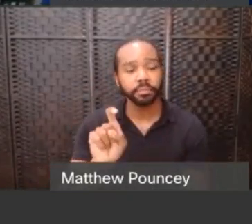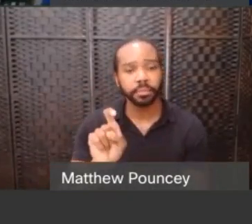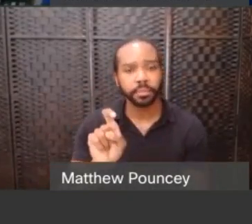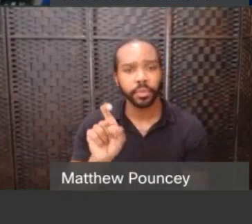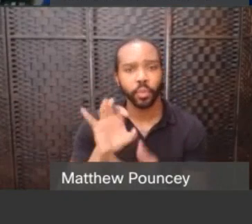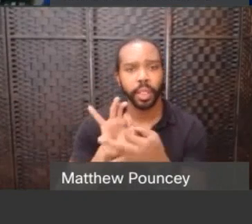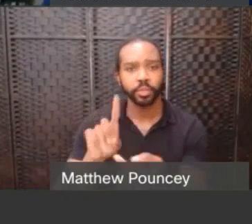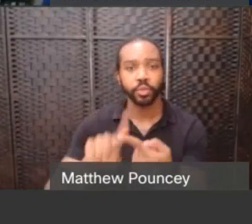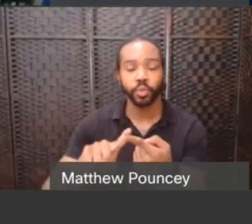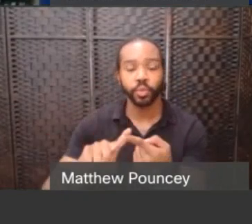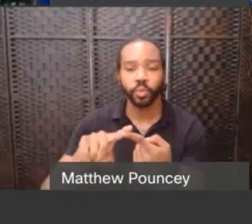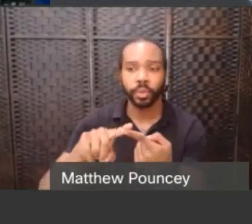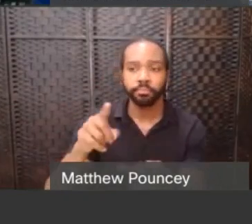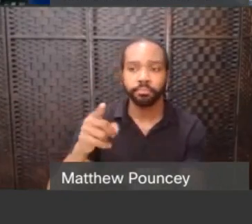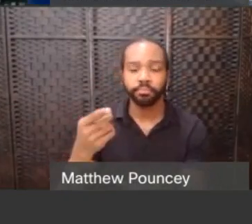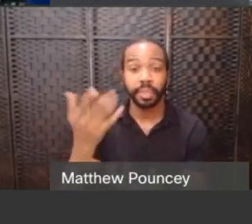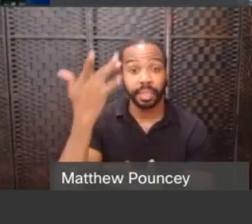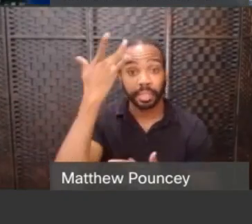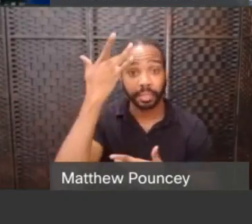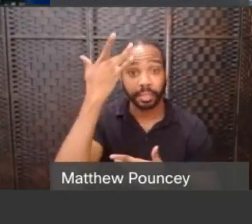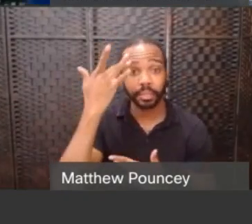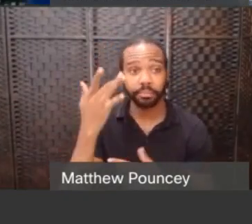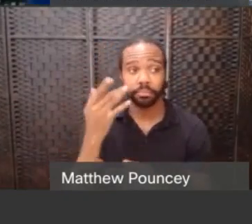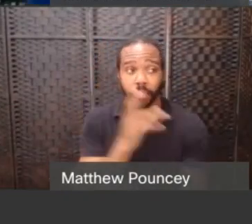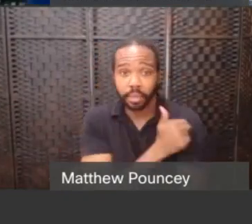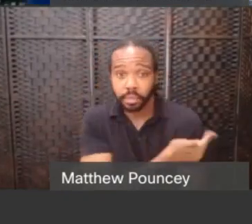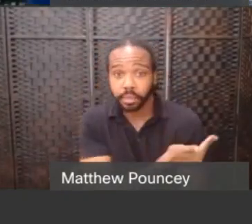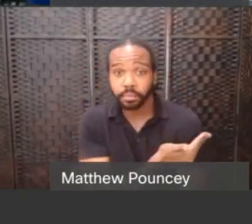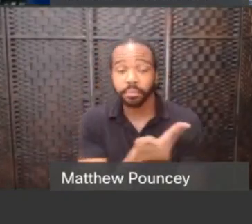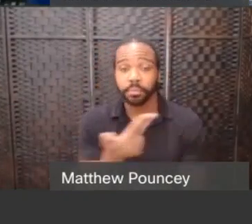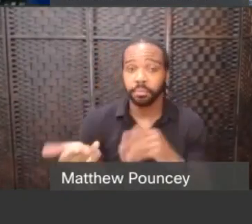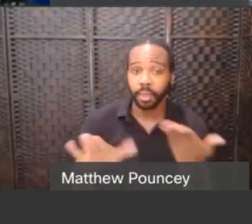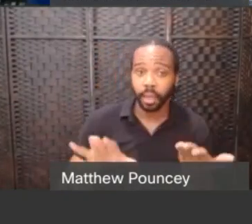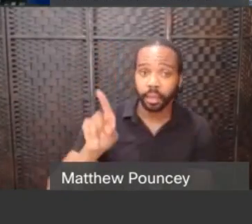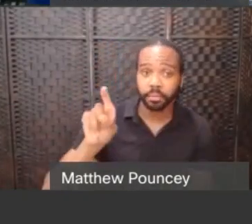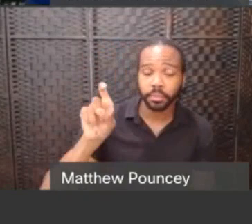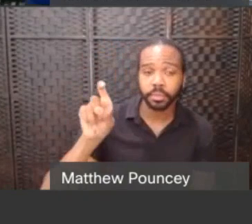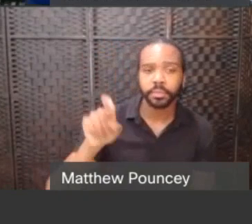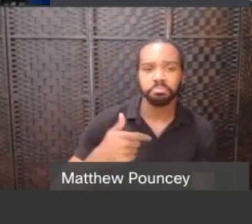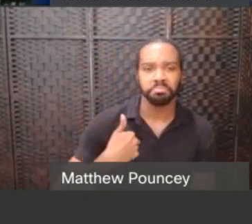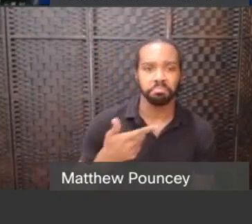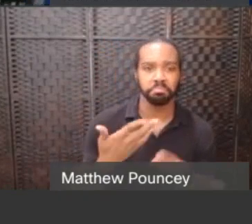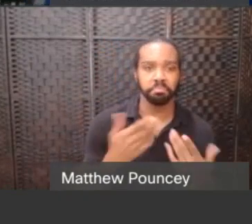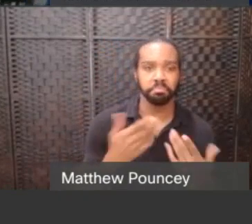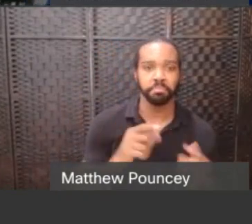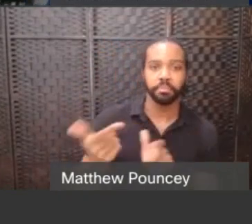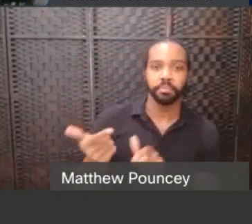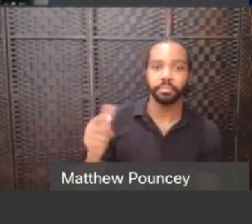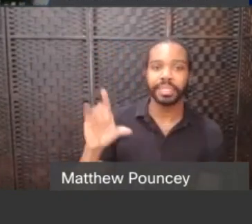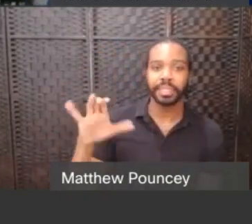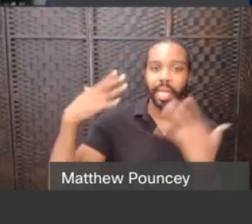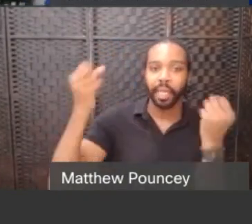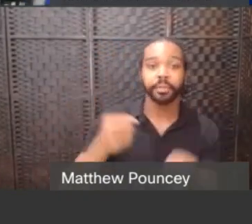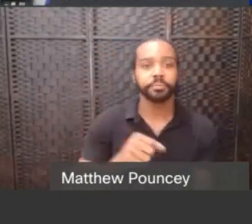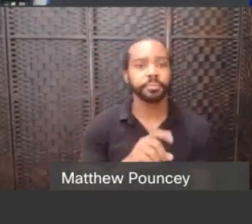of illness, hospitalization, and deaths? So I will defer to DC Health on that. Sure. So again, remember